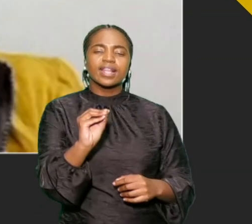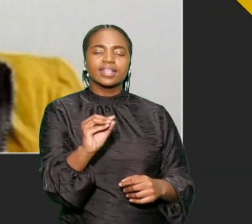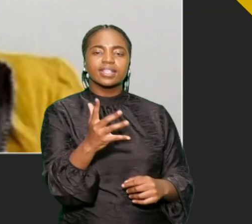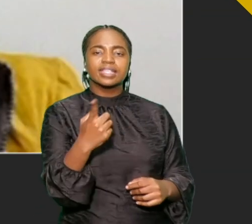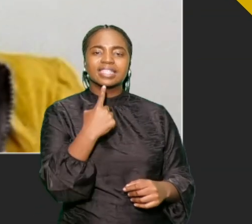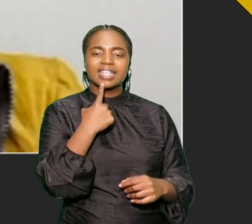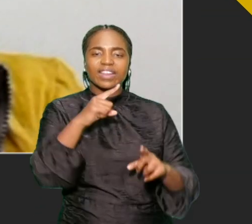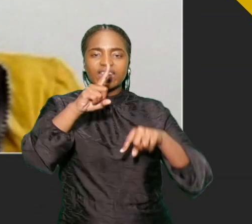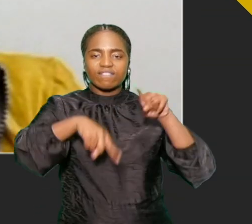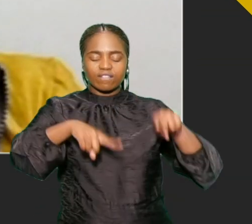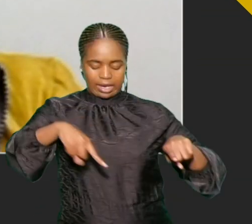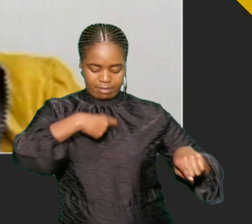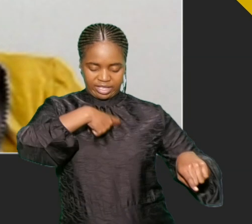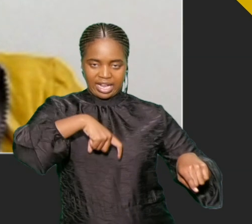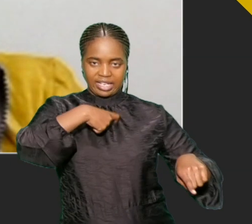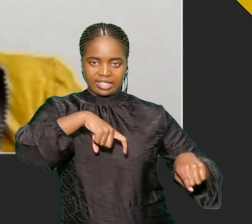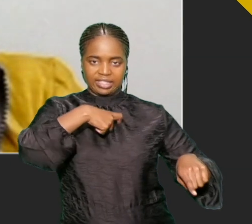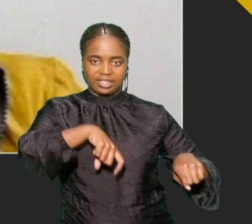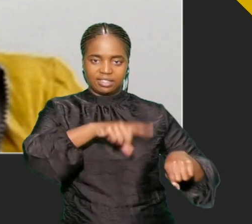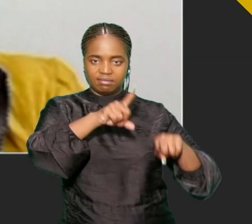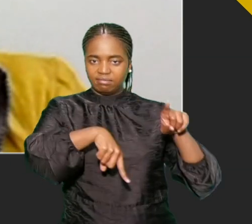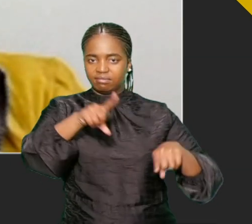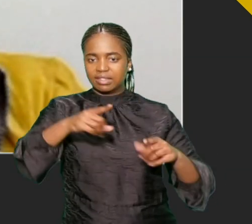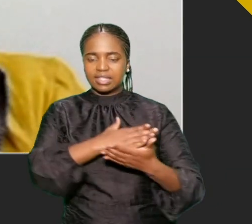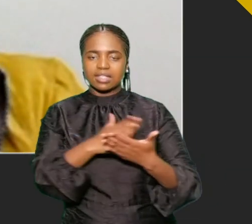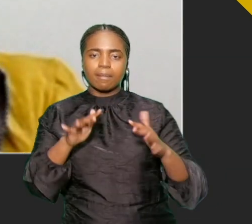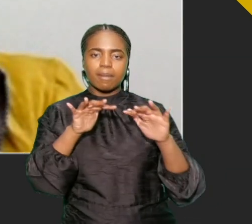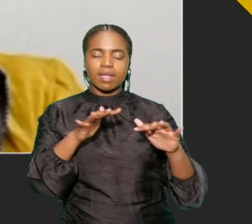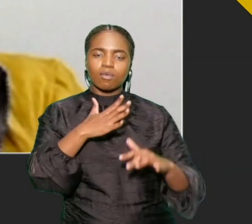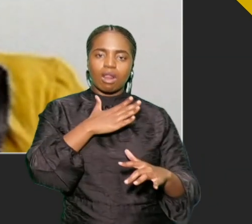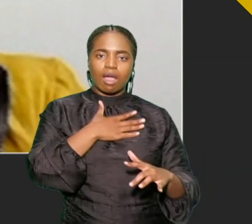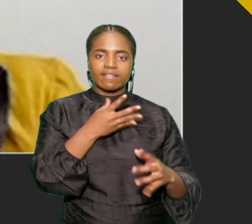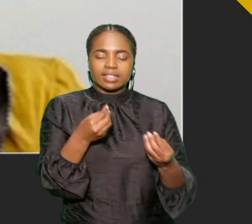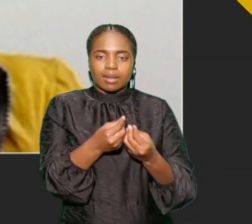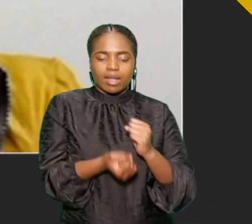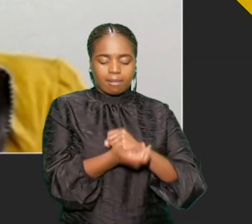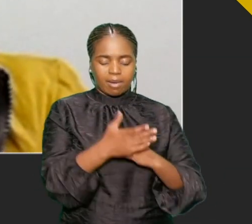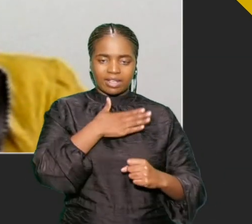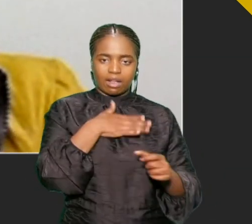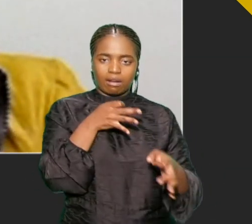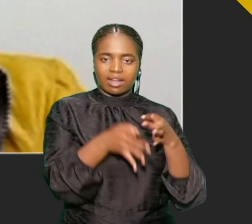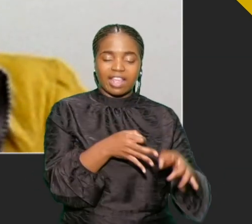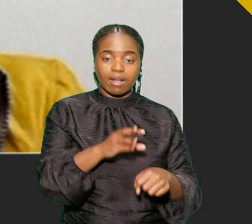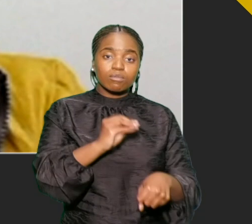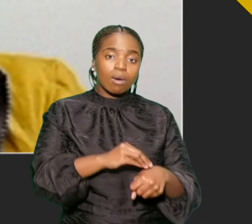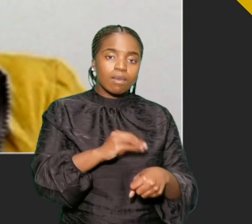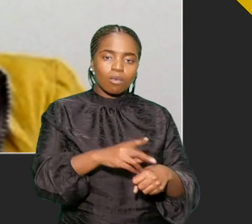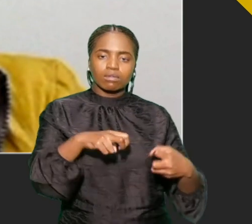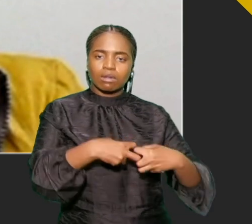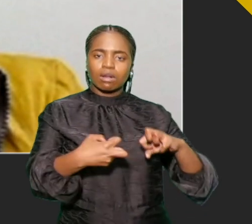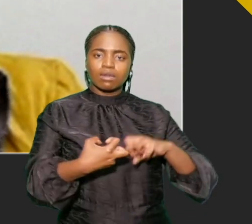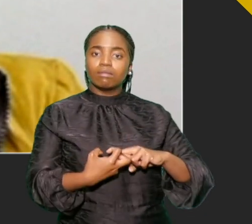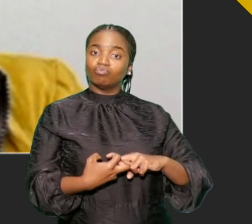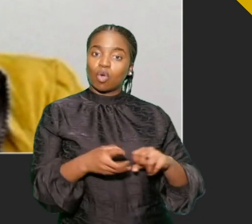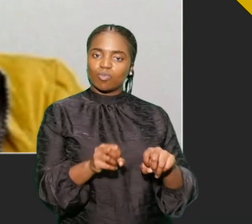Let's call them different personalities. You know, there are people are open to experience. So or a challenge, they see